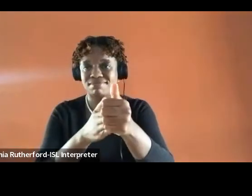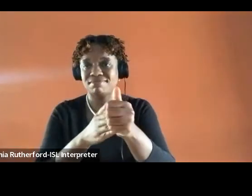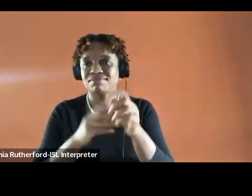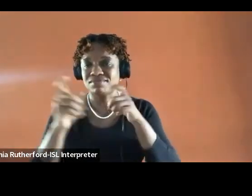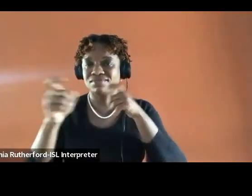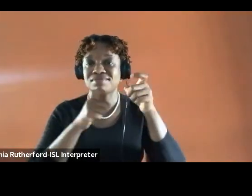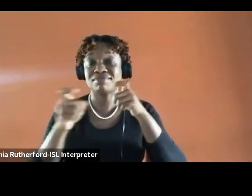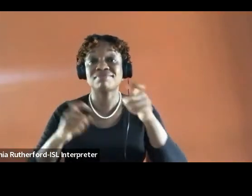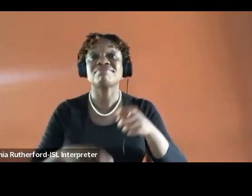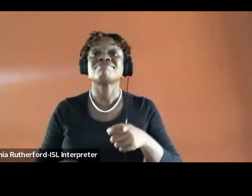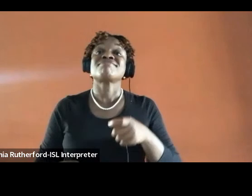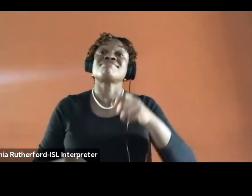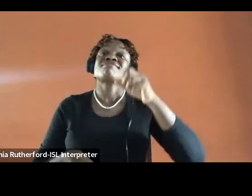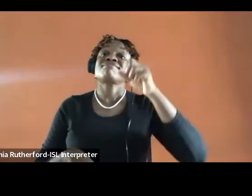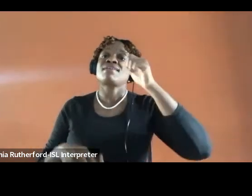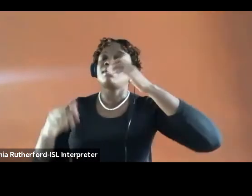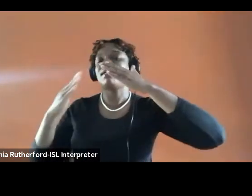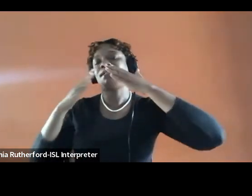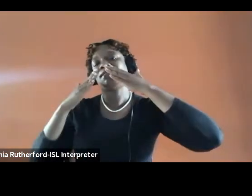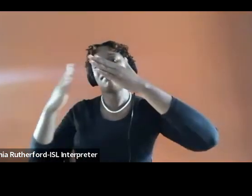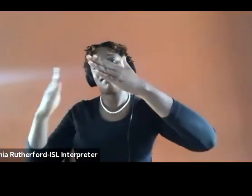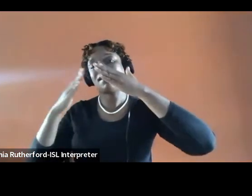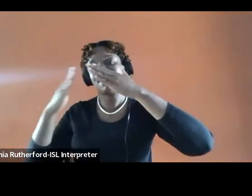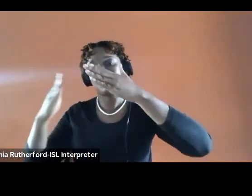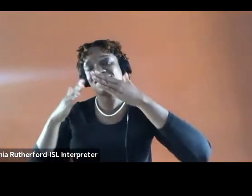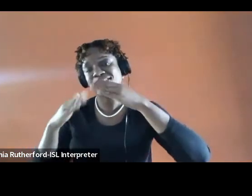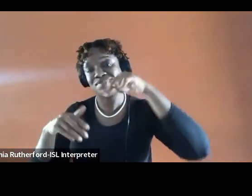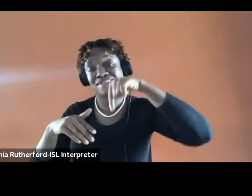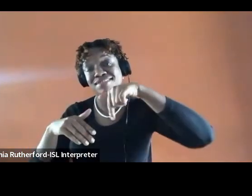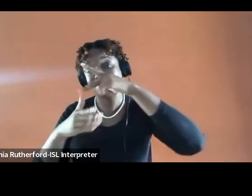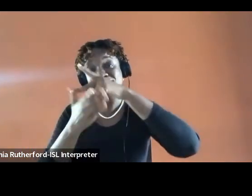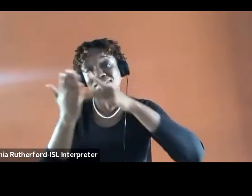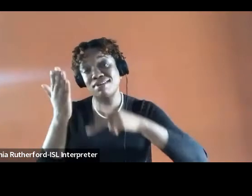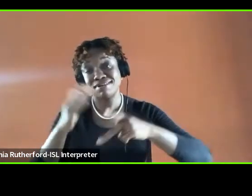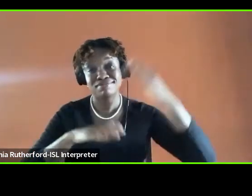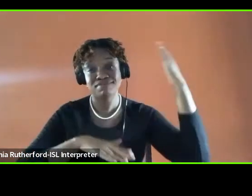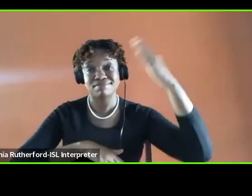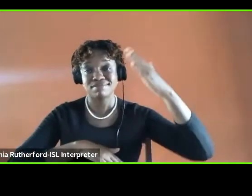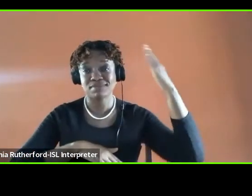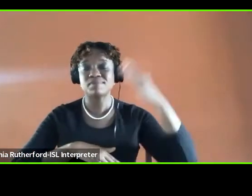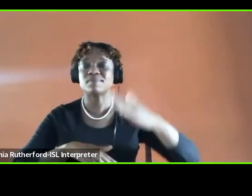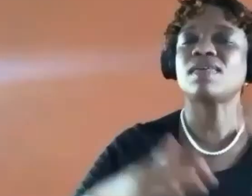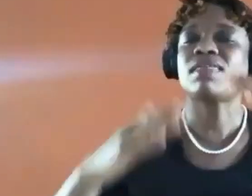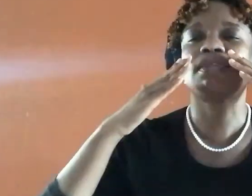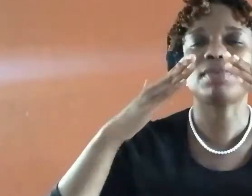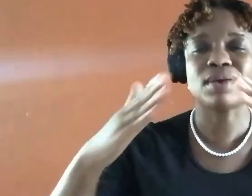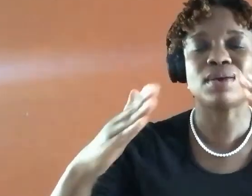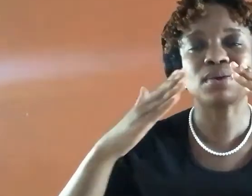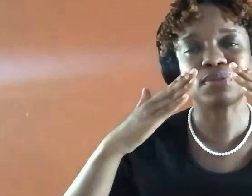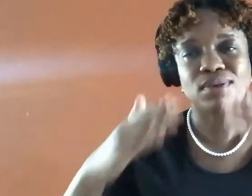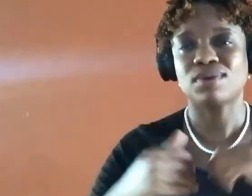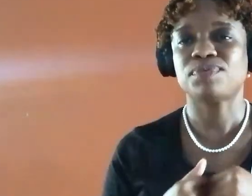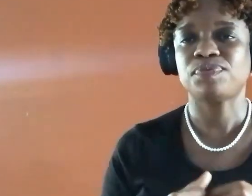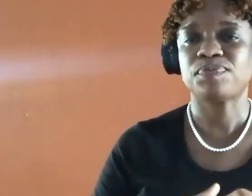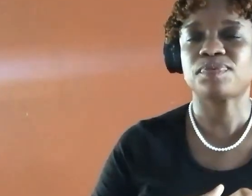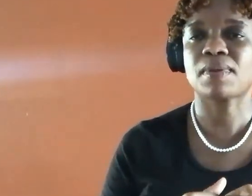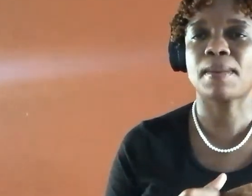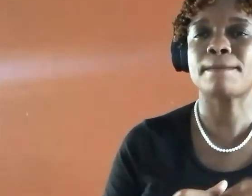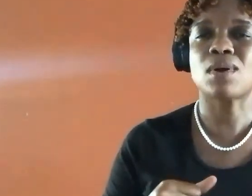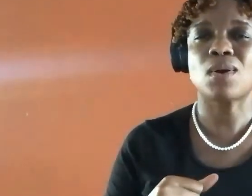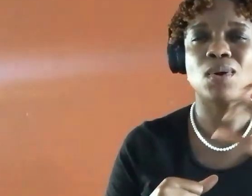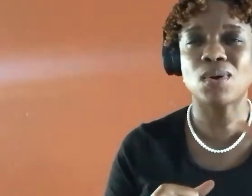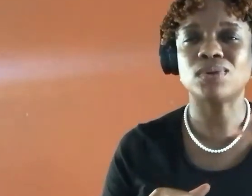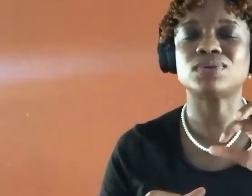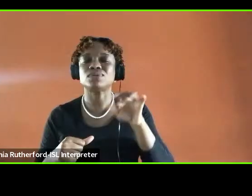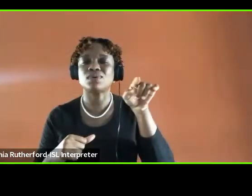Yes, thank you very much for this session. Thanks to the presenters and to the